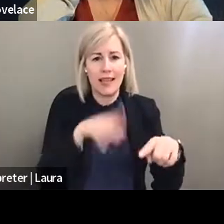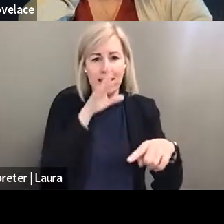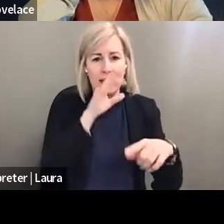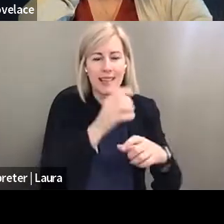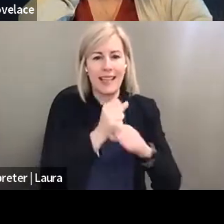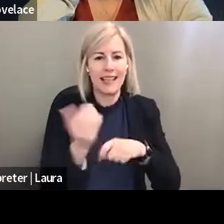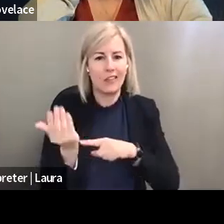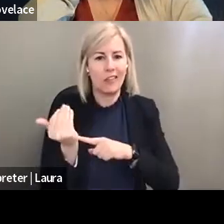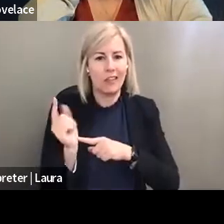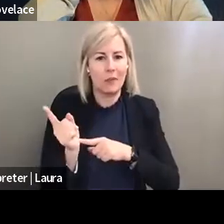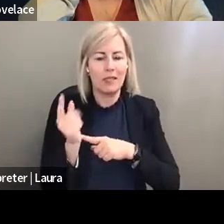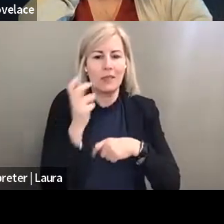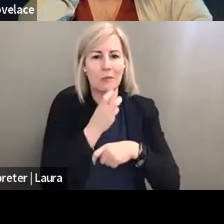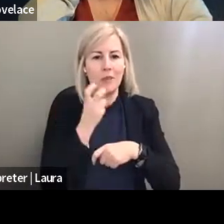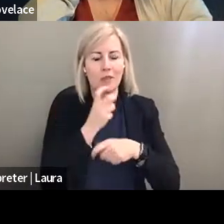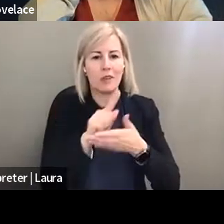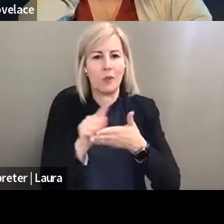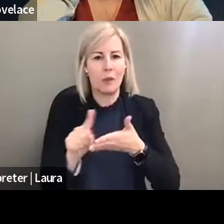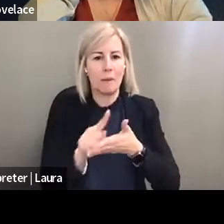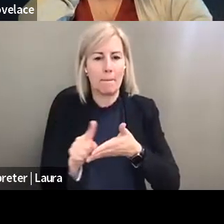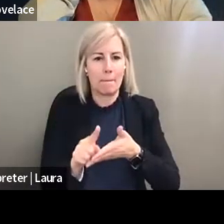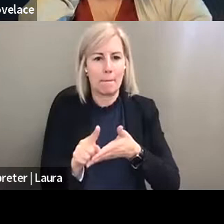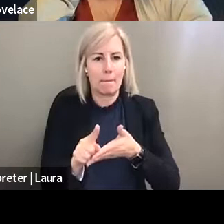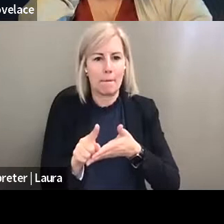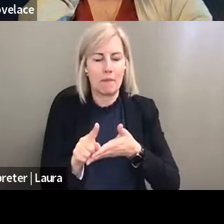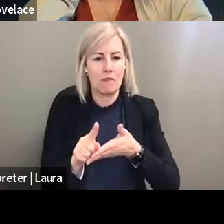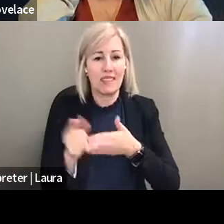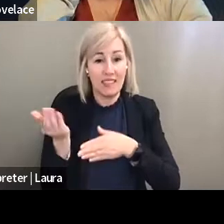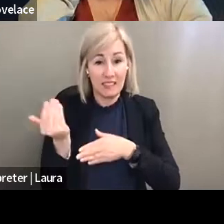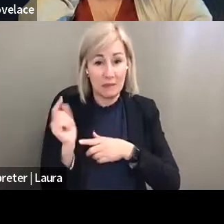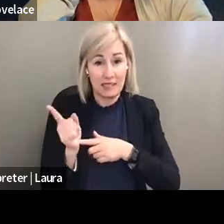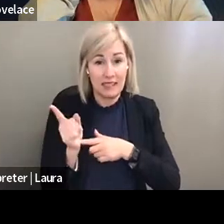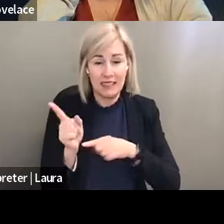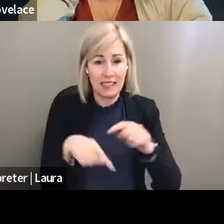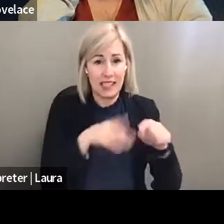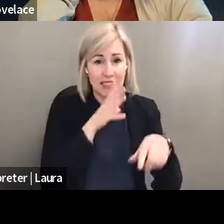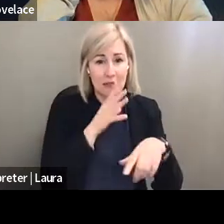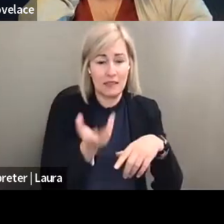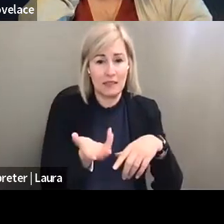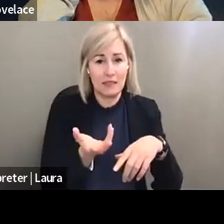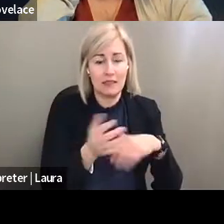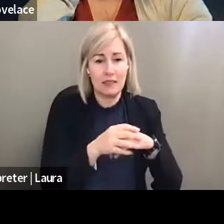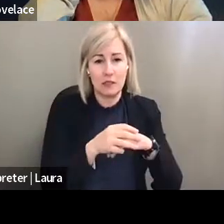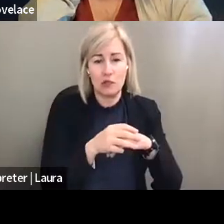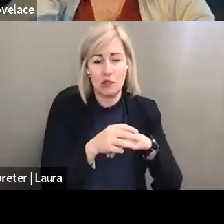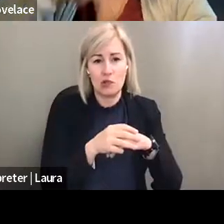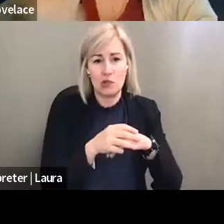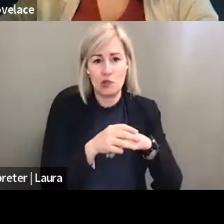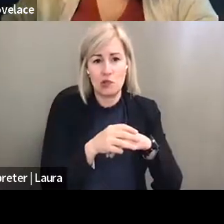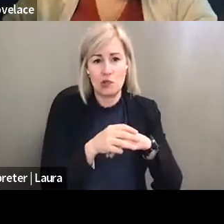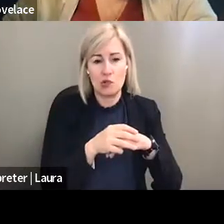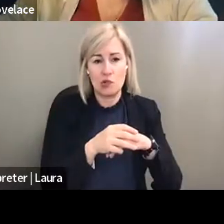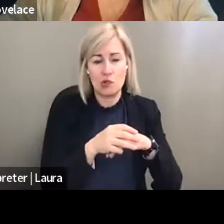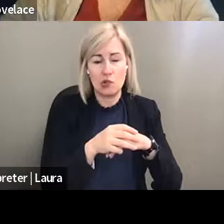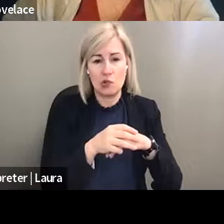15 minutes of speech therapy every week. 15 minutes, he can't speak. I mean, I've been